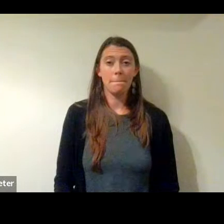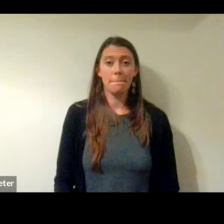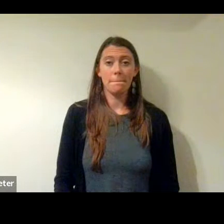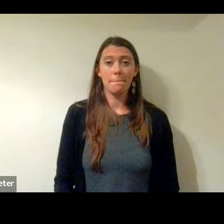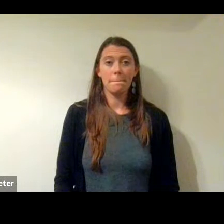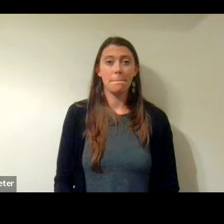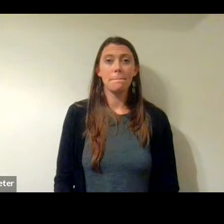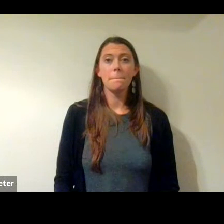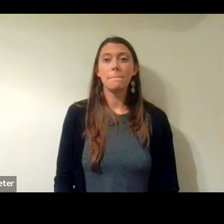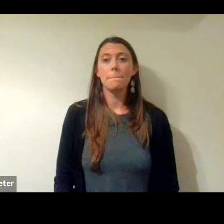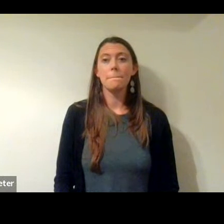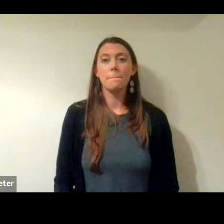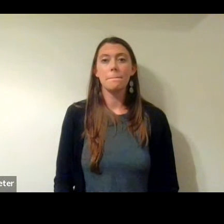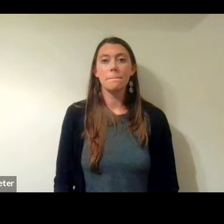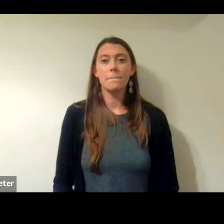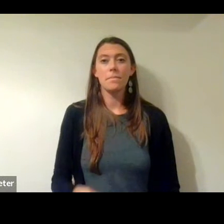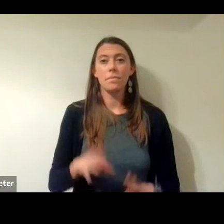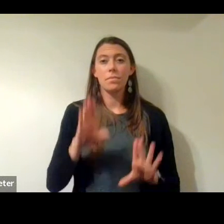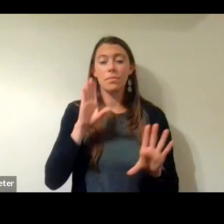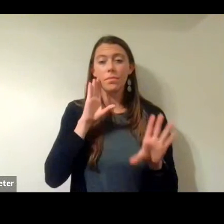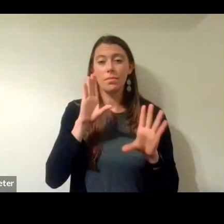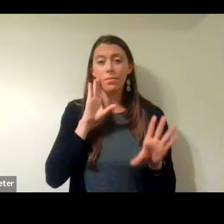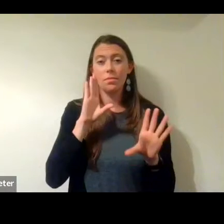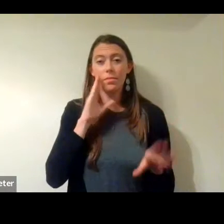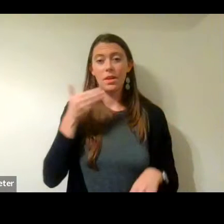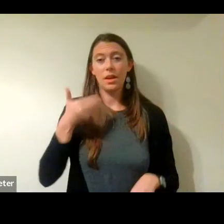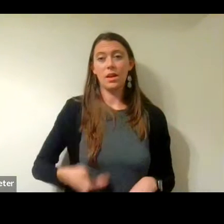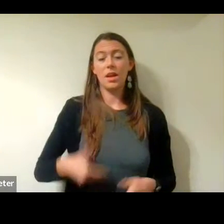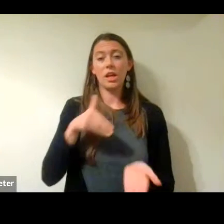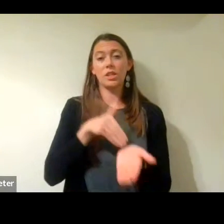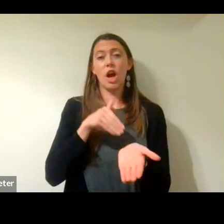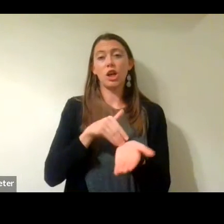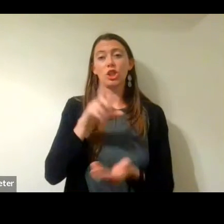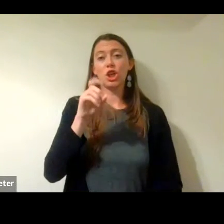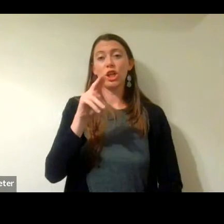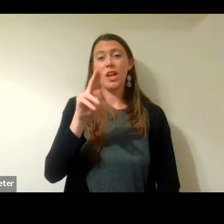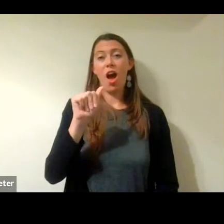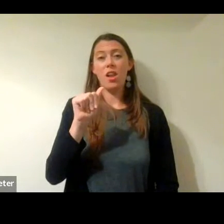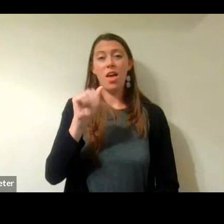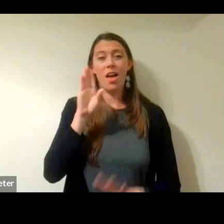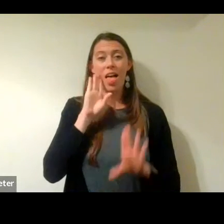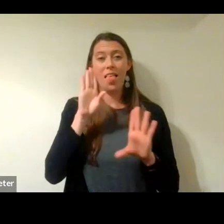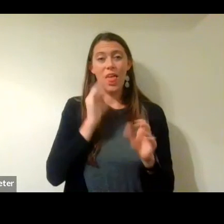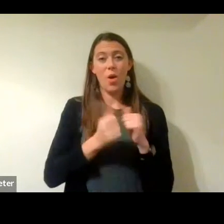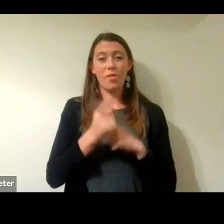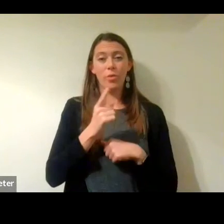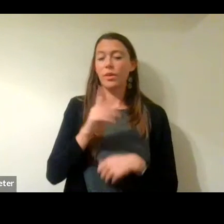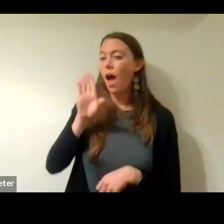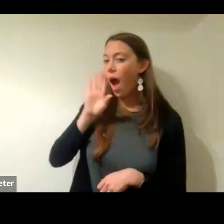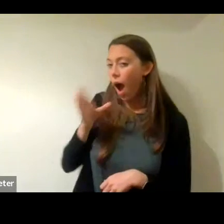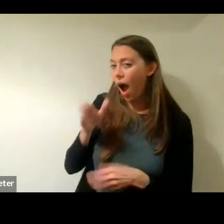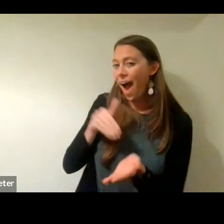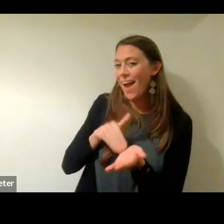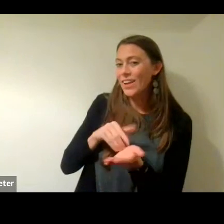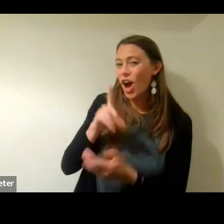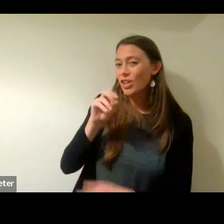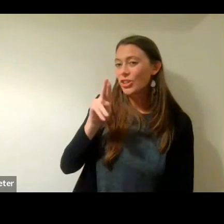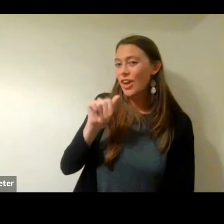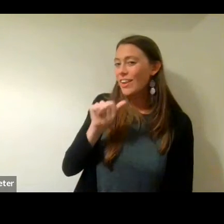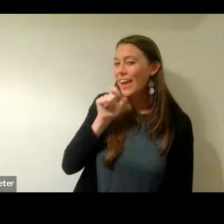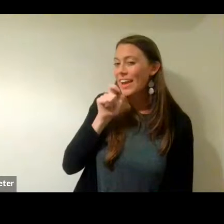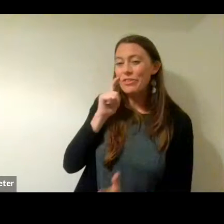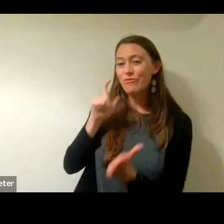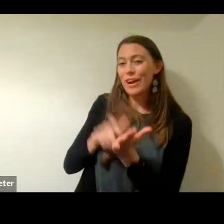Hi, good evening. It is Dr. Donna. Hello, everyone. Hi, Dr. Donna. I didn't recognize you from